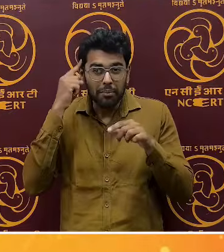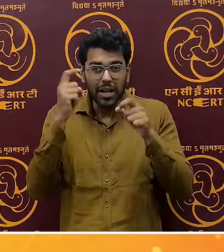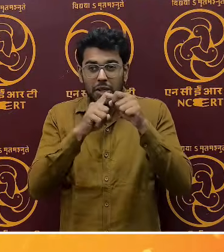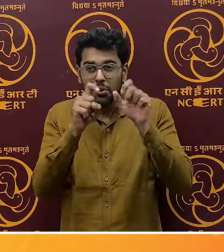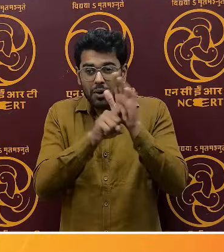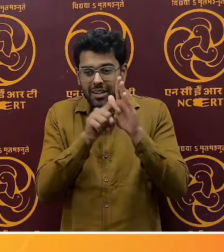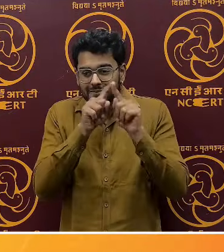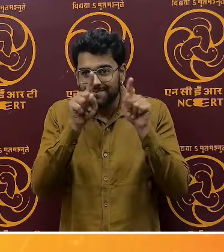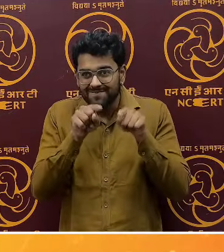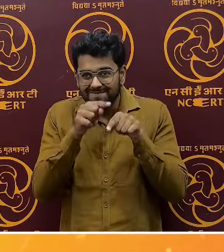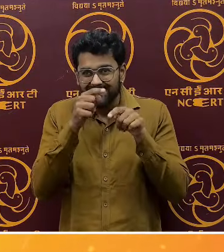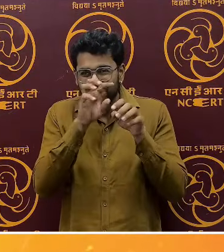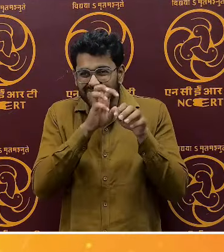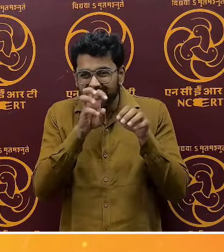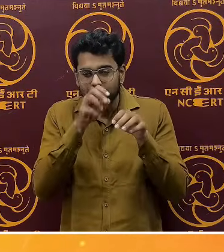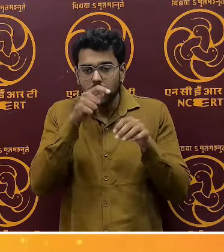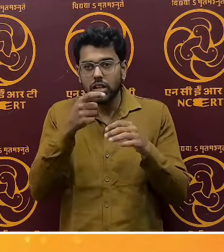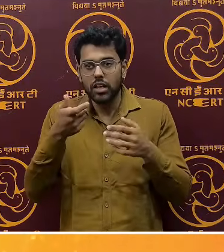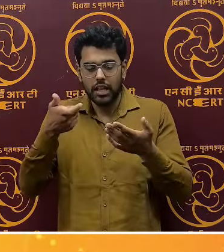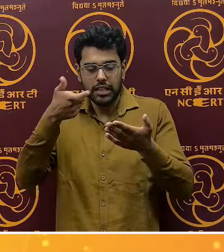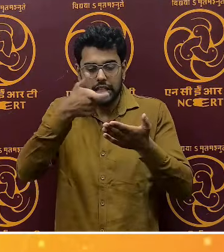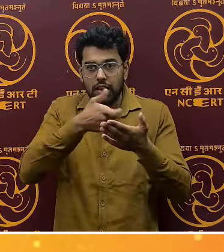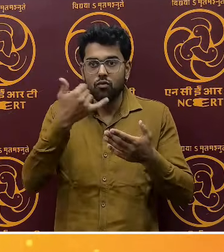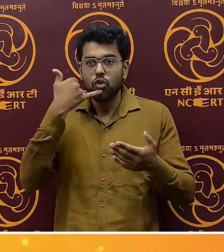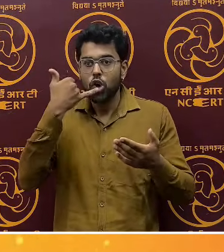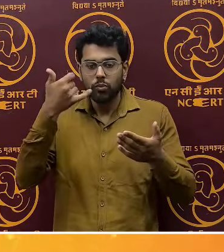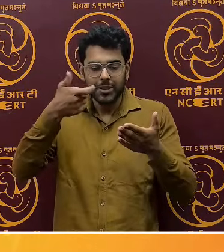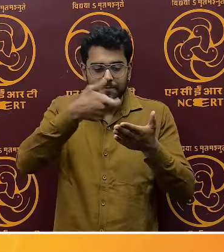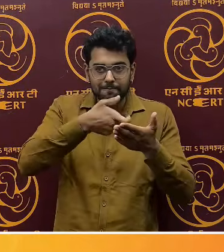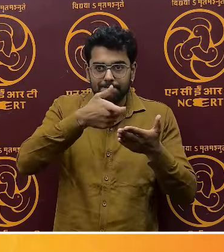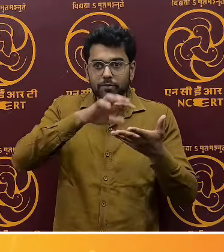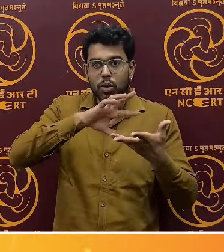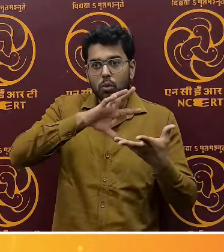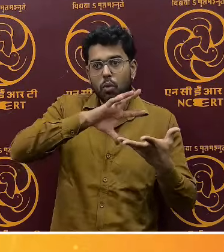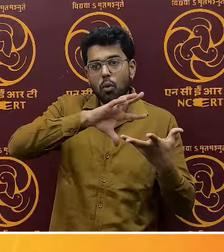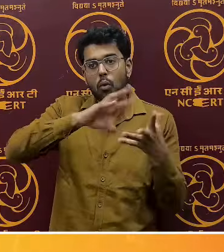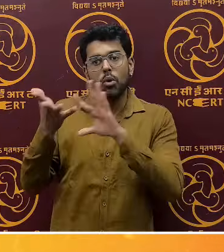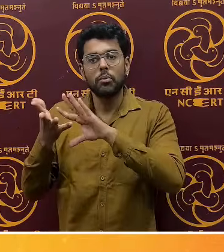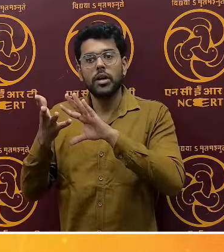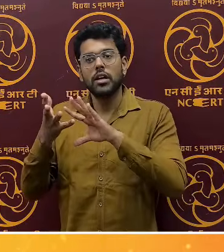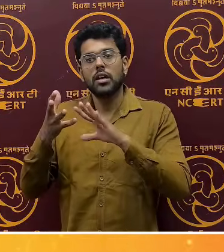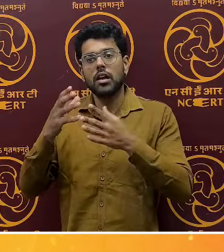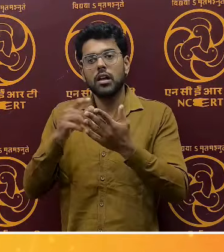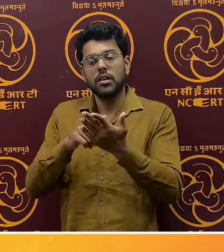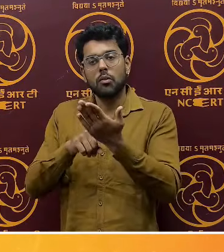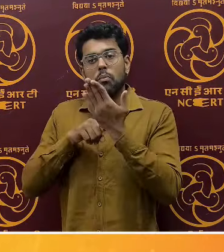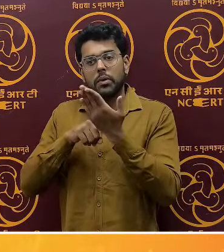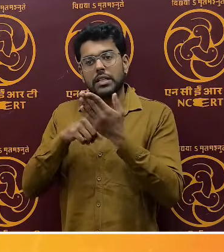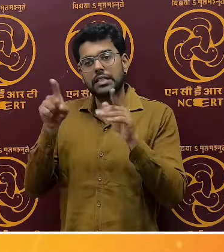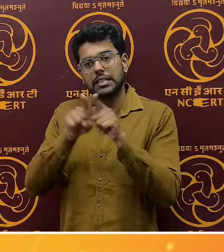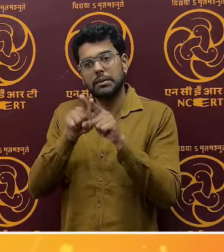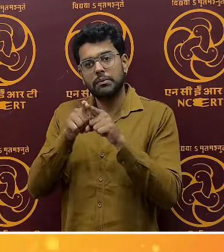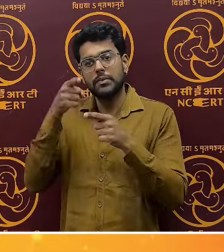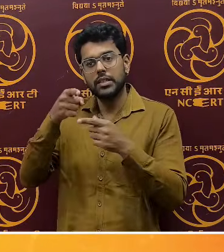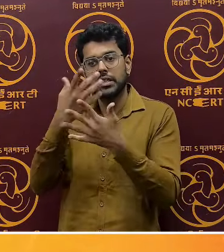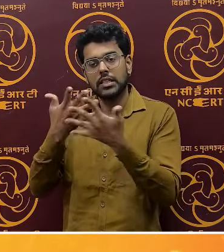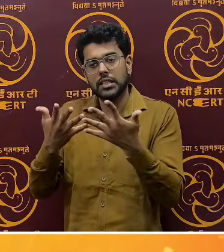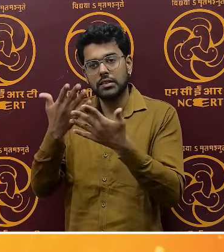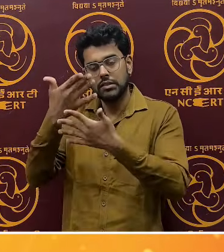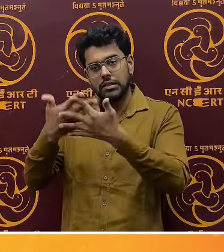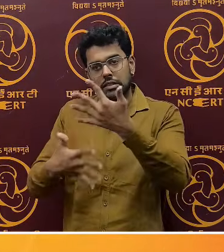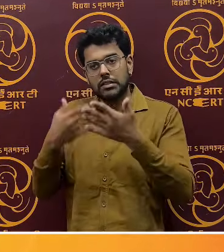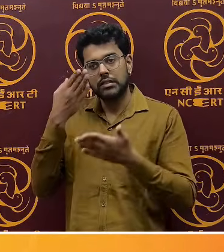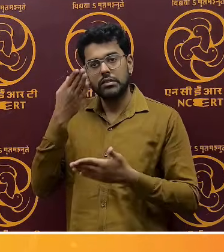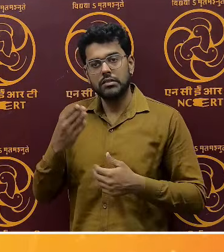will scan this QR code through their mobile phone and they will directly land into the resources in